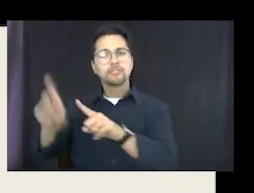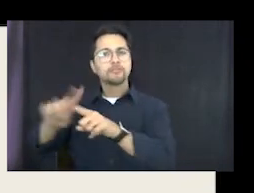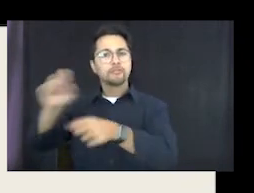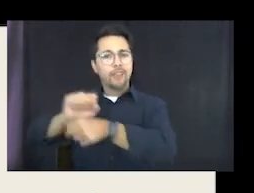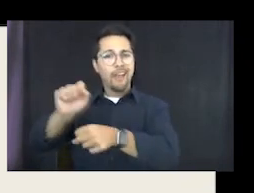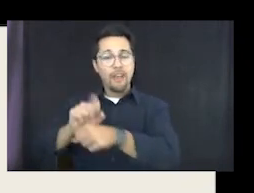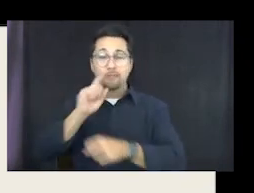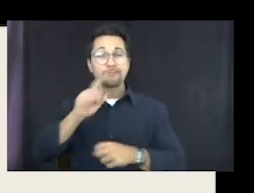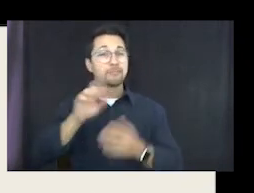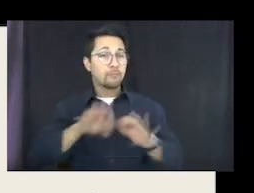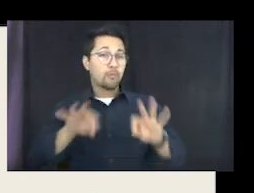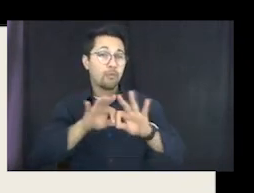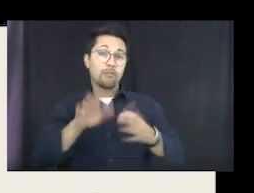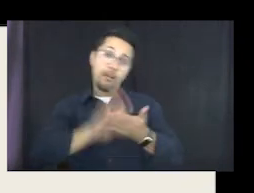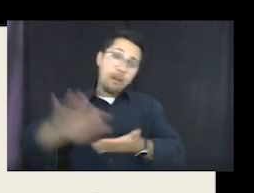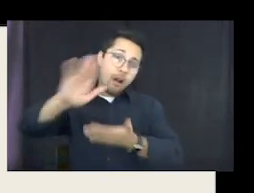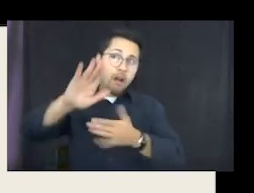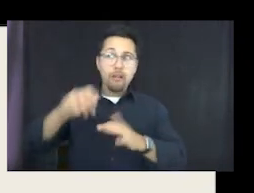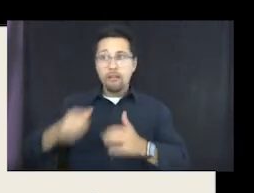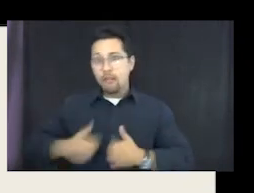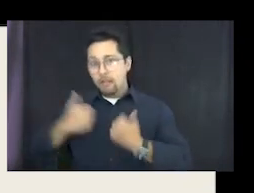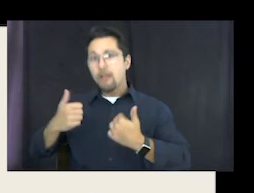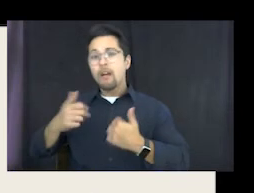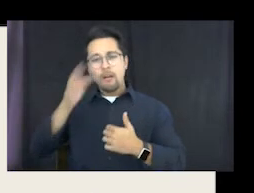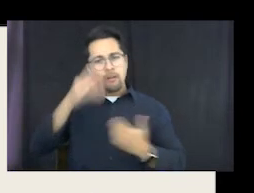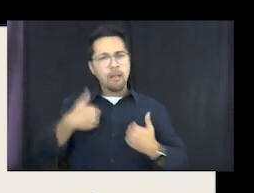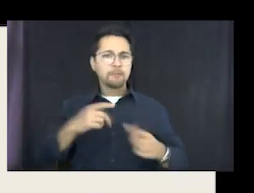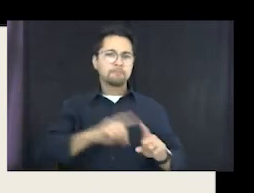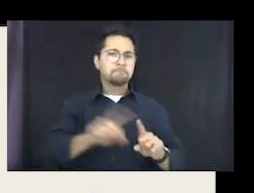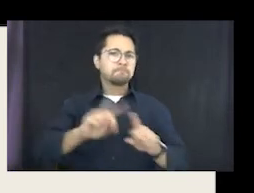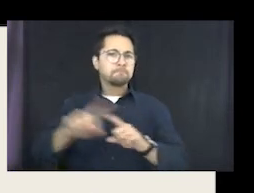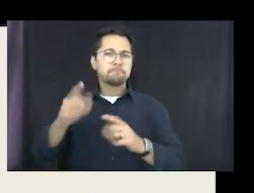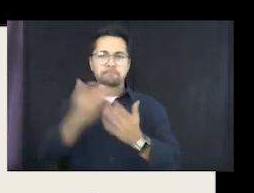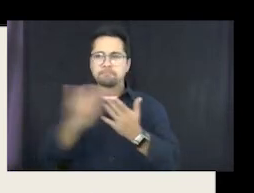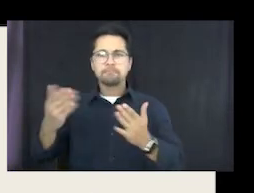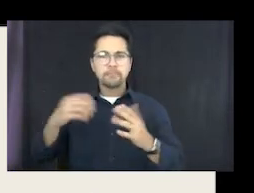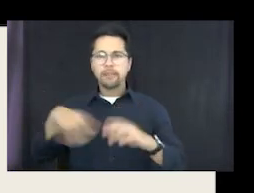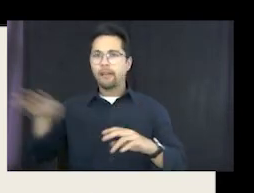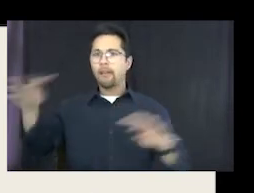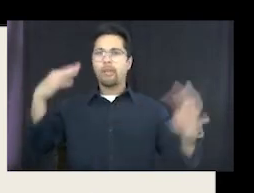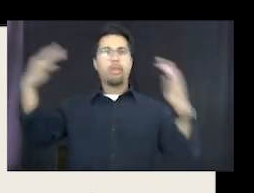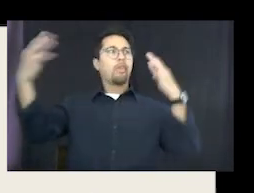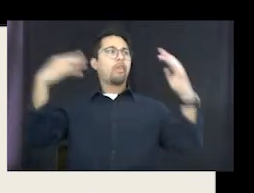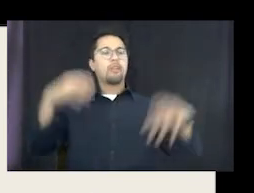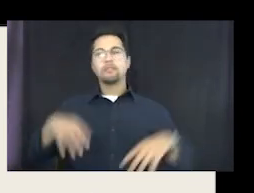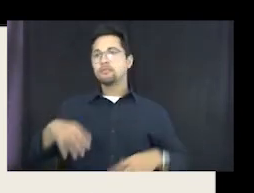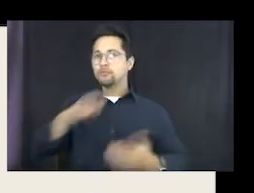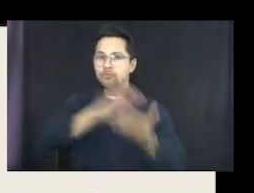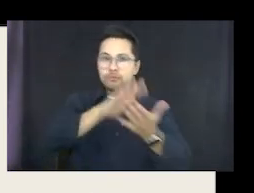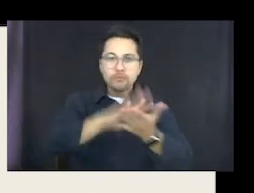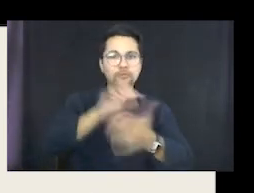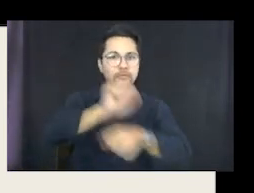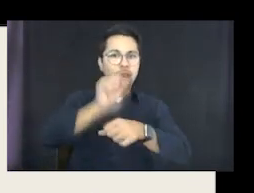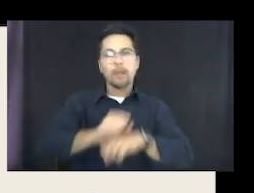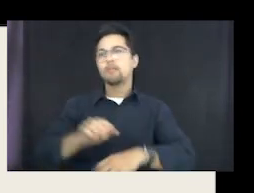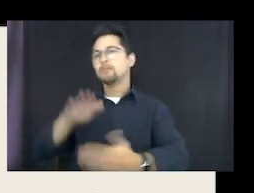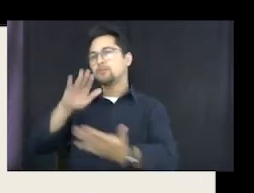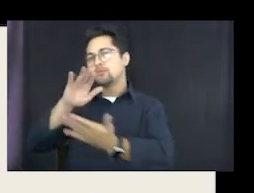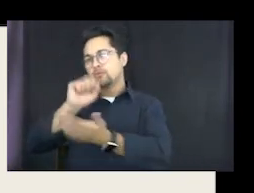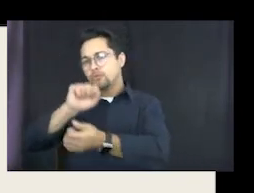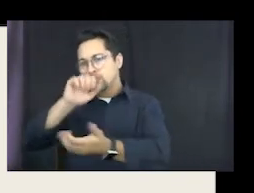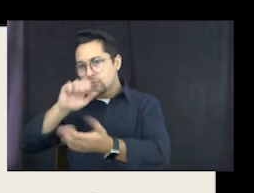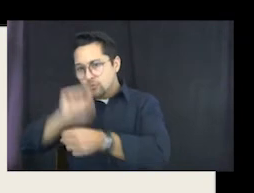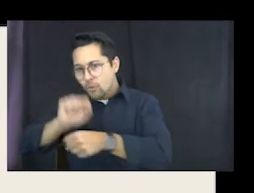important because in college and in life, we are going to be presented with multiple things at once, whether it be multiple school assignments, school work and